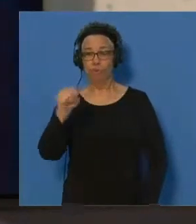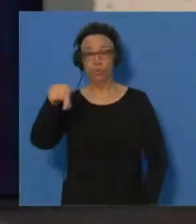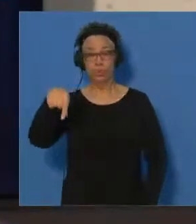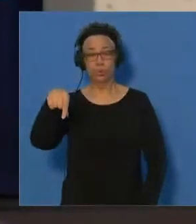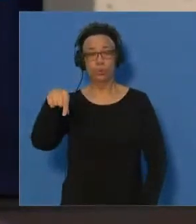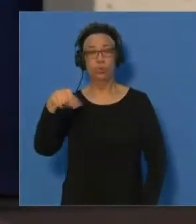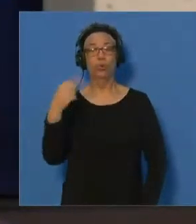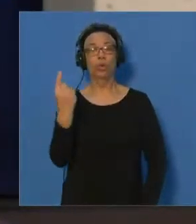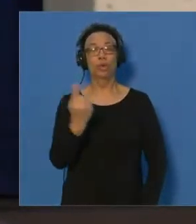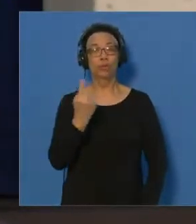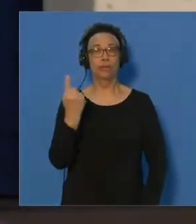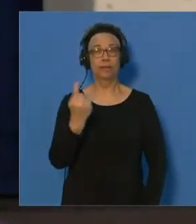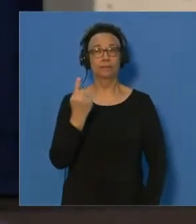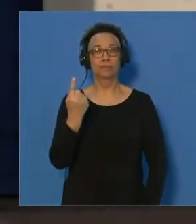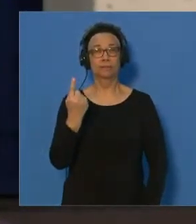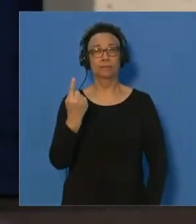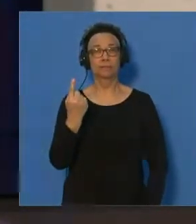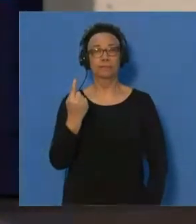only.